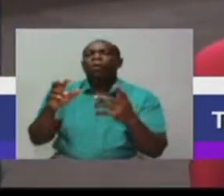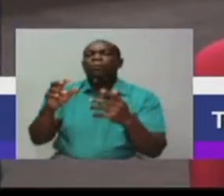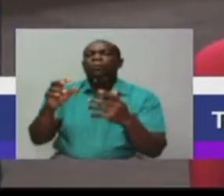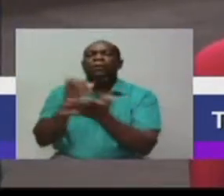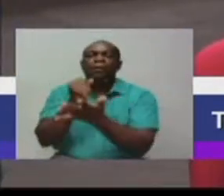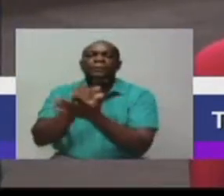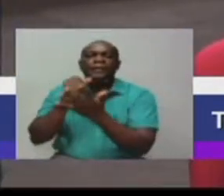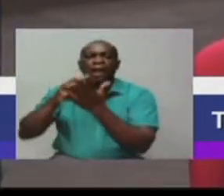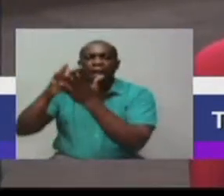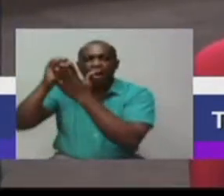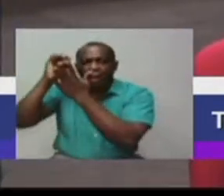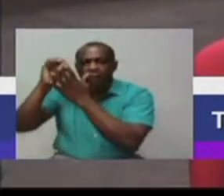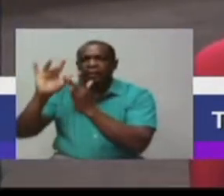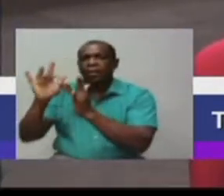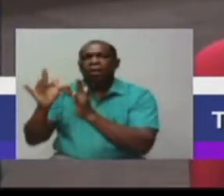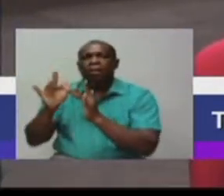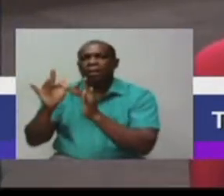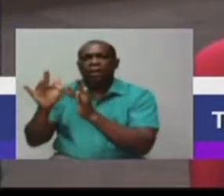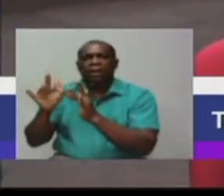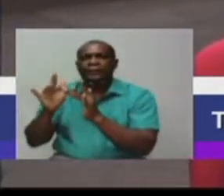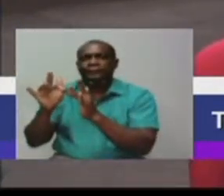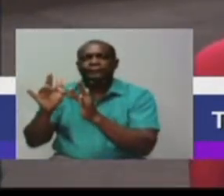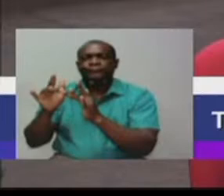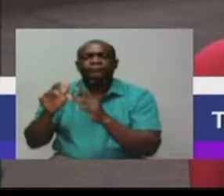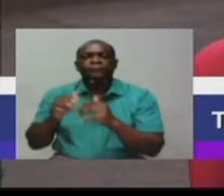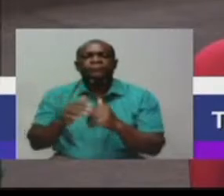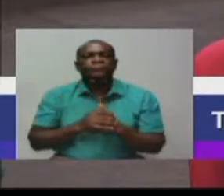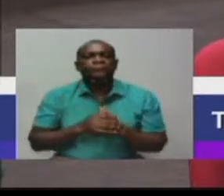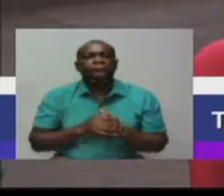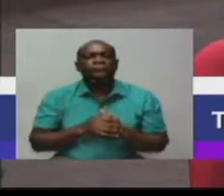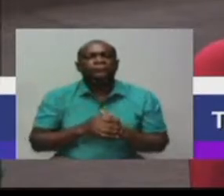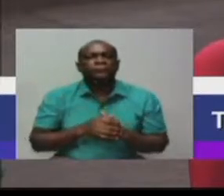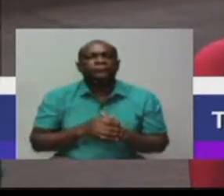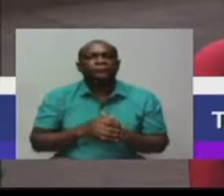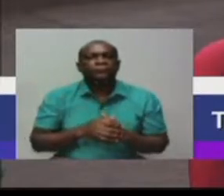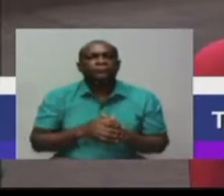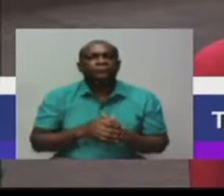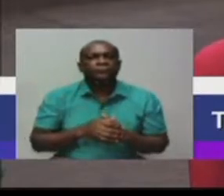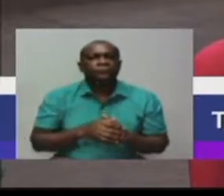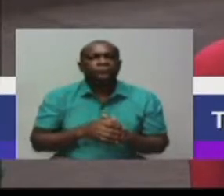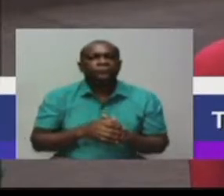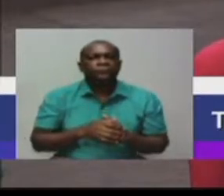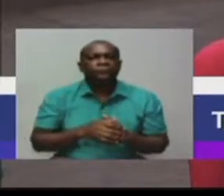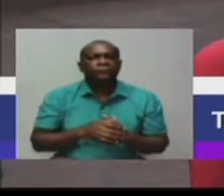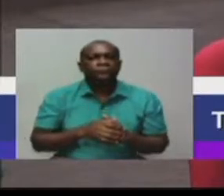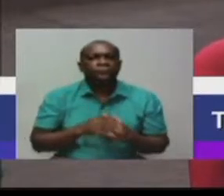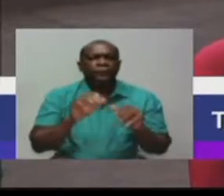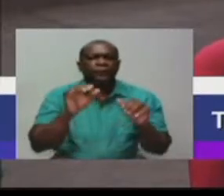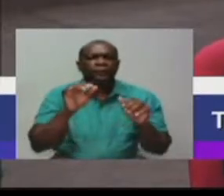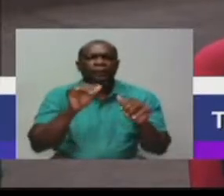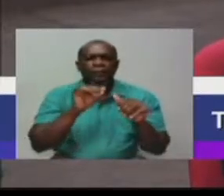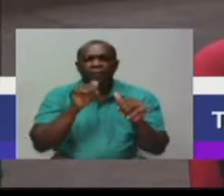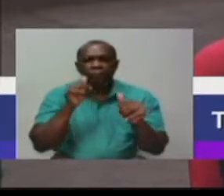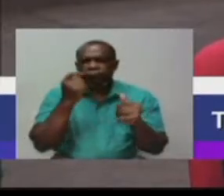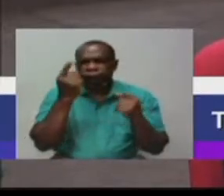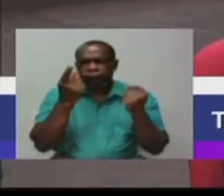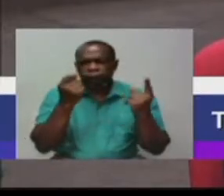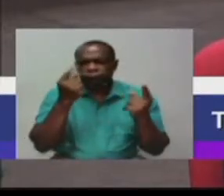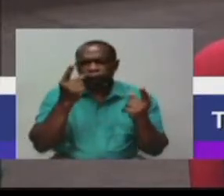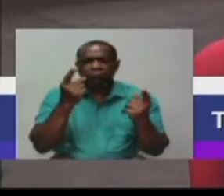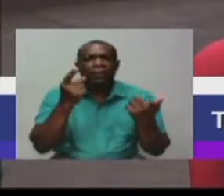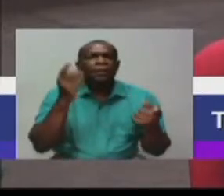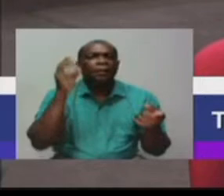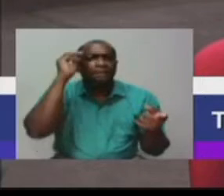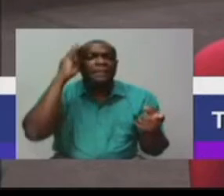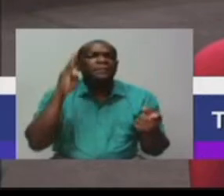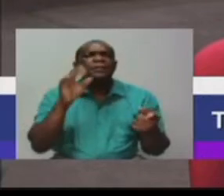10 children? I'm not clear. Wait, talking to the Minister? Oh, yeah, sorry. Speak a little more loudly, please. Speaking to the Minister